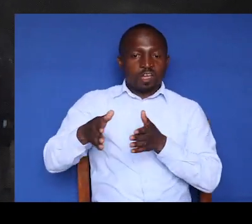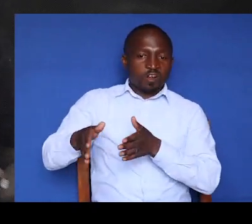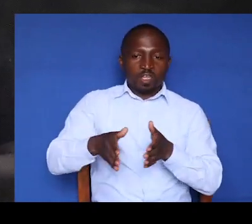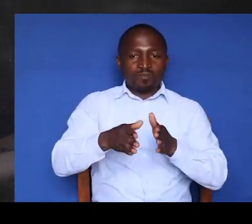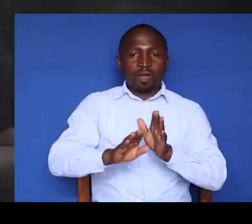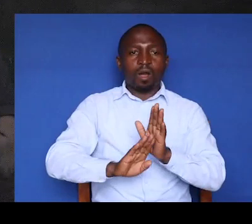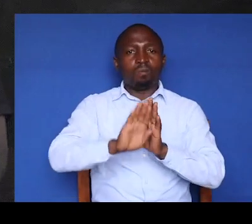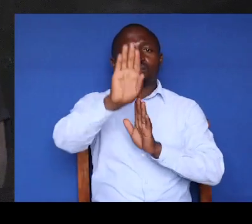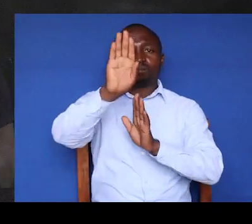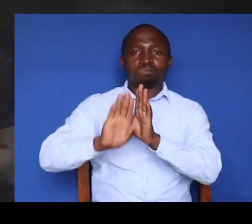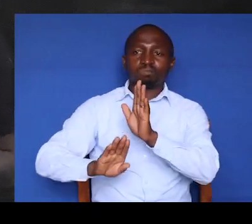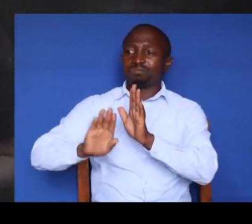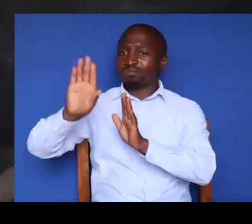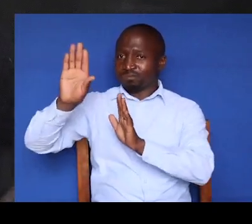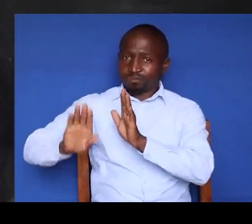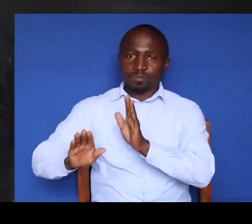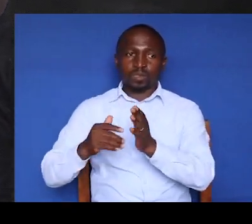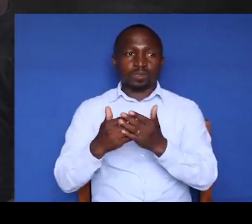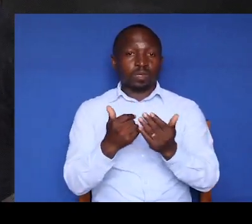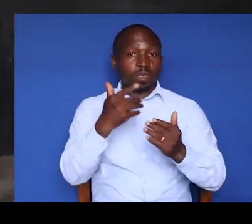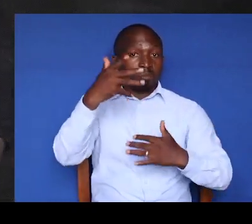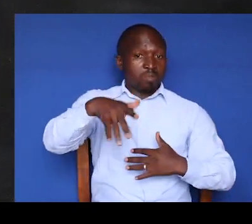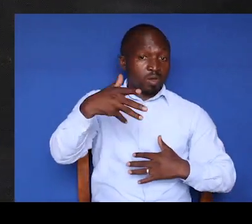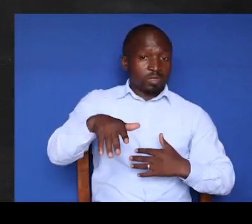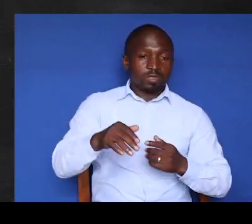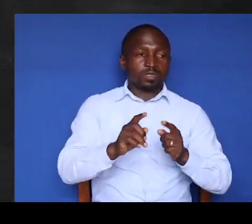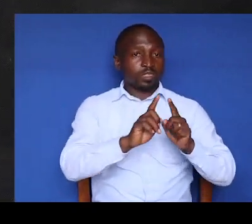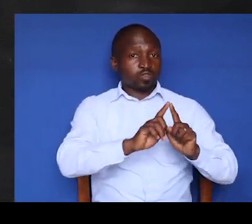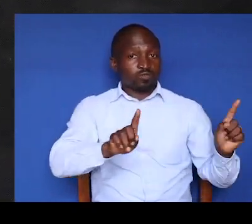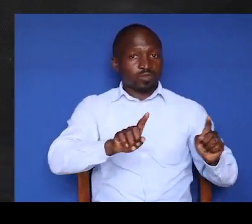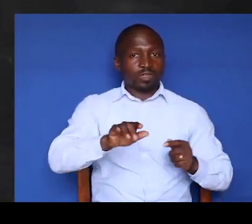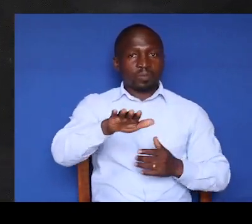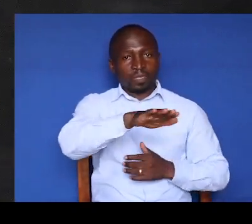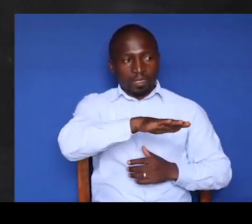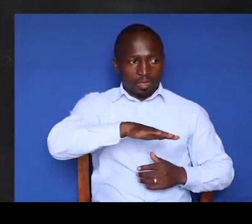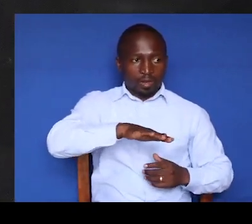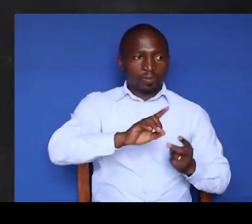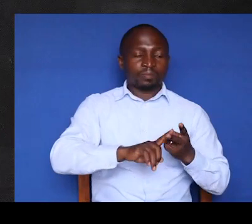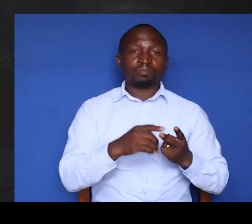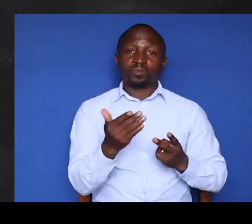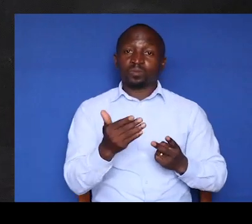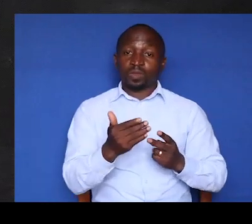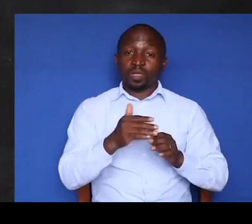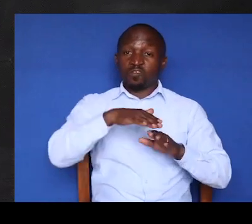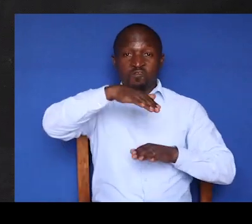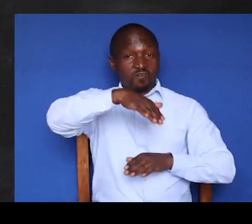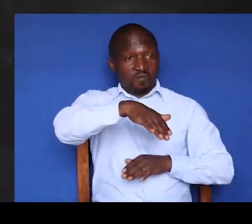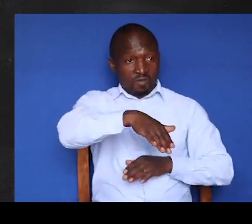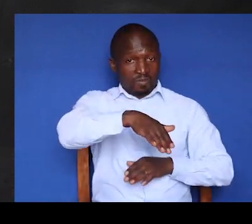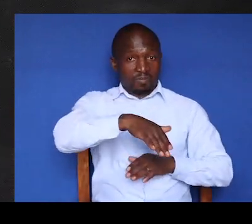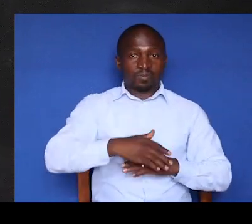fluctuate high in terms of water volume, as it can be compared to areas of steep slope.